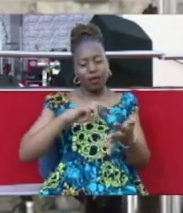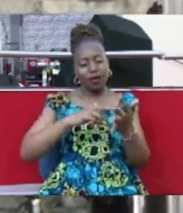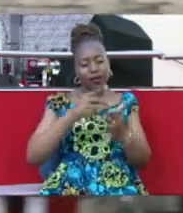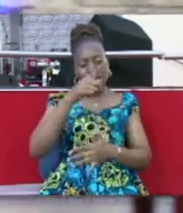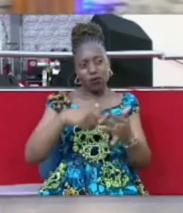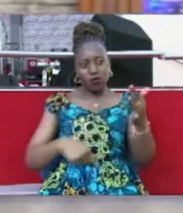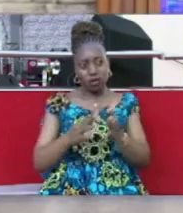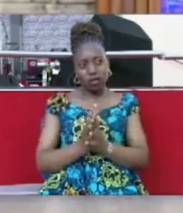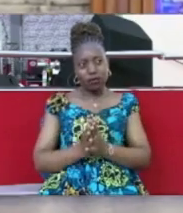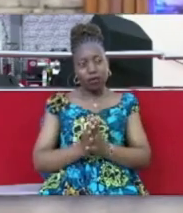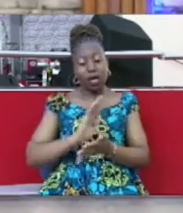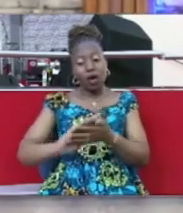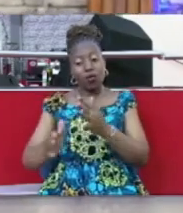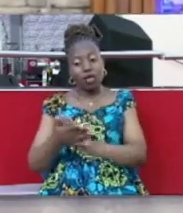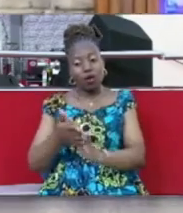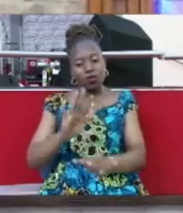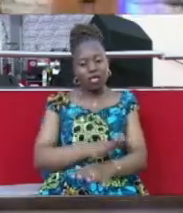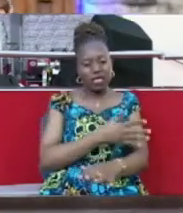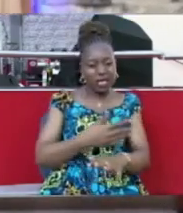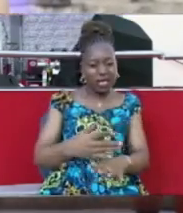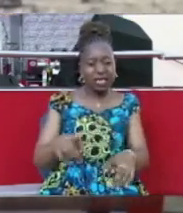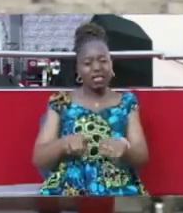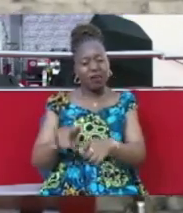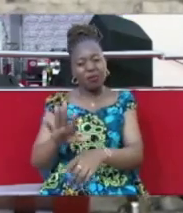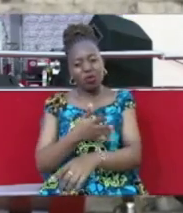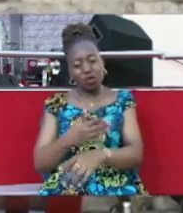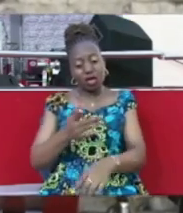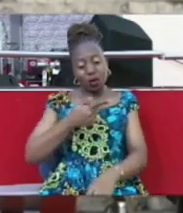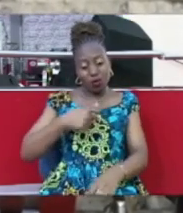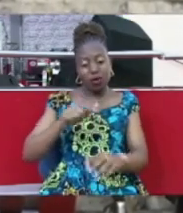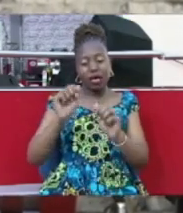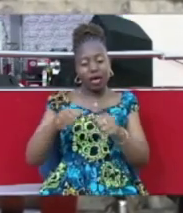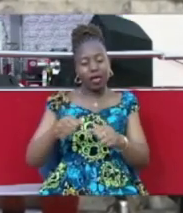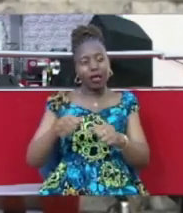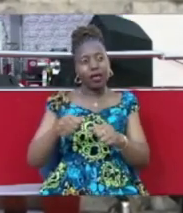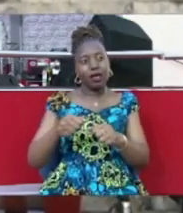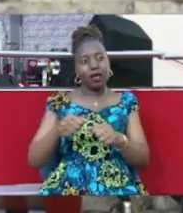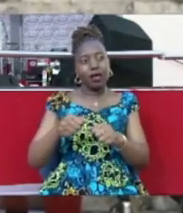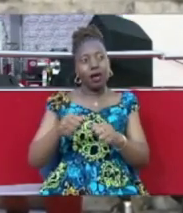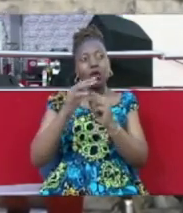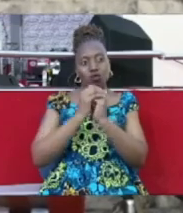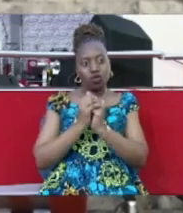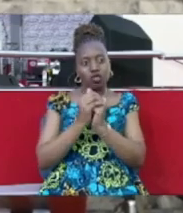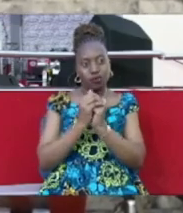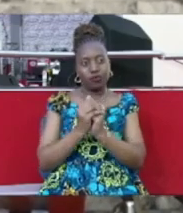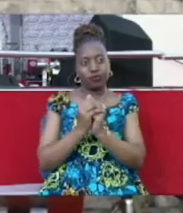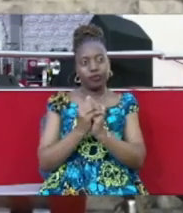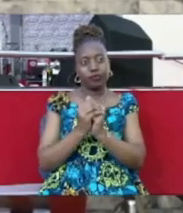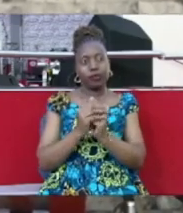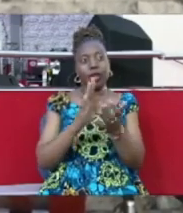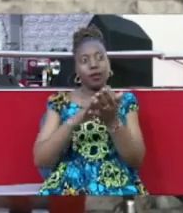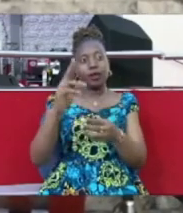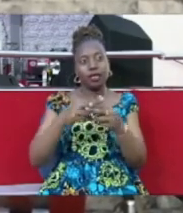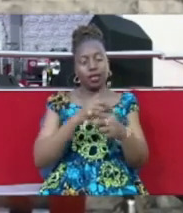even without singing and music we can still worship. Inamaanisha pia bila kuimba na kusikia muziki tunaweza kuabudu pia. Praise the name